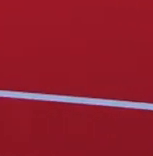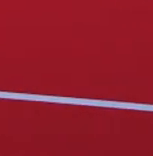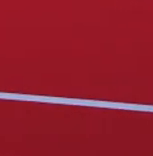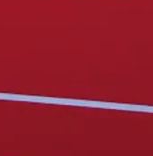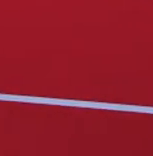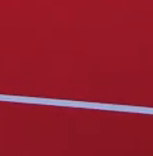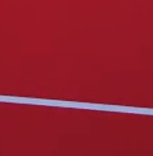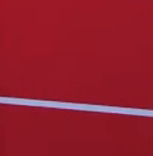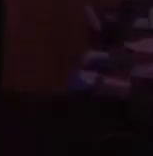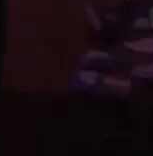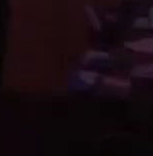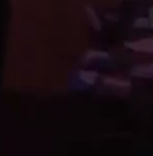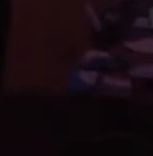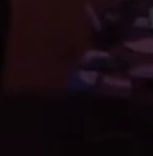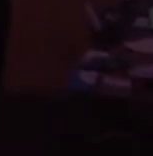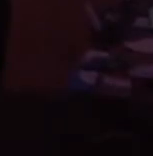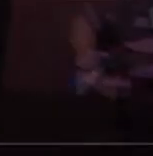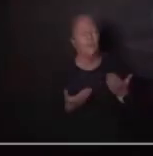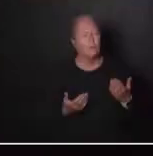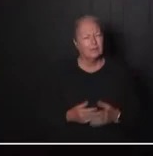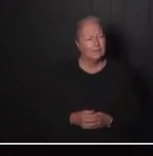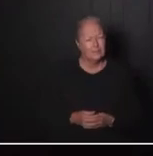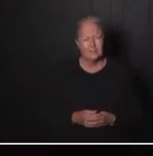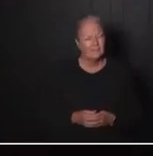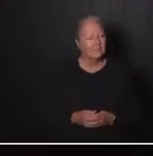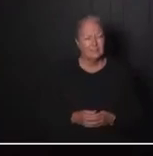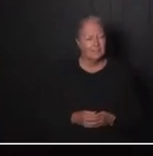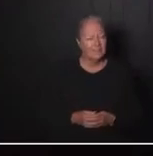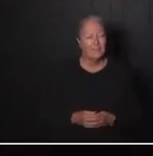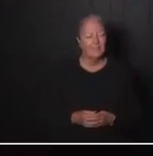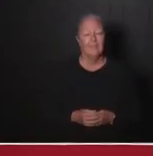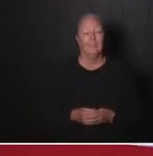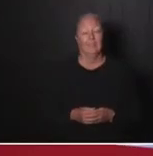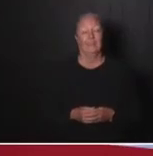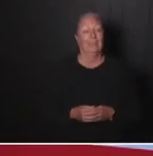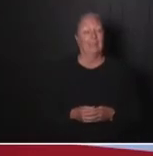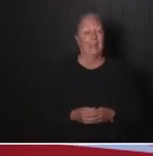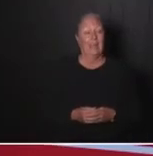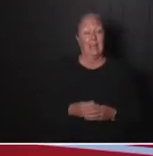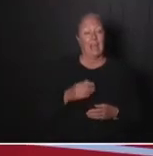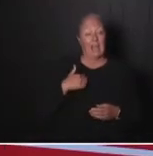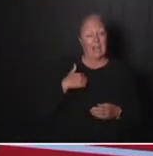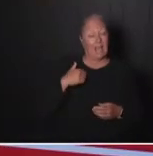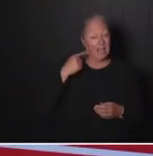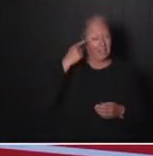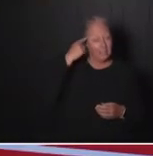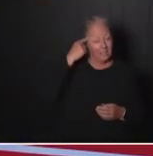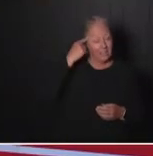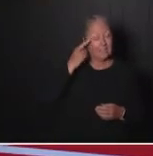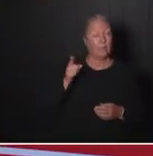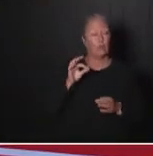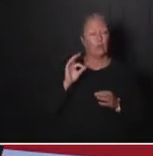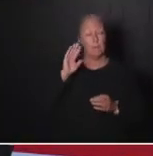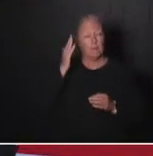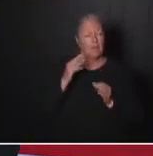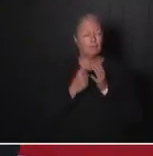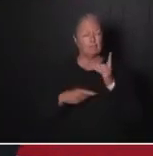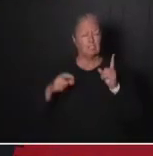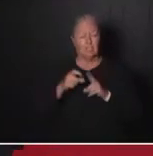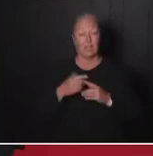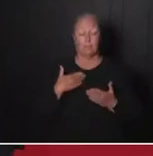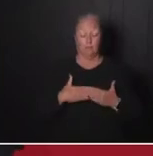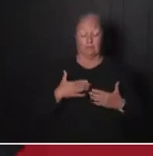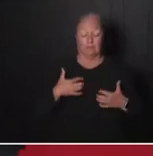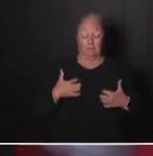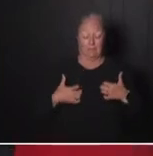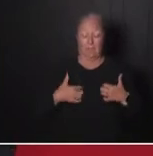Wow. I was excited about Richard Miles. I don't think he will mind me saying that I am very, very excited